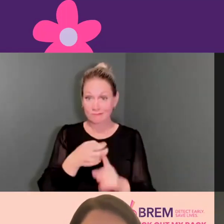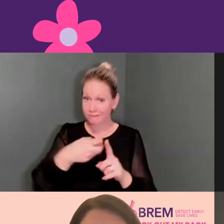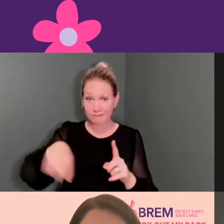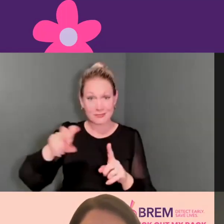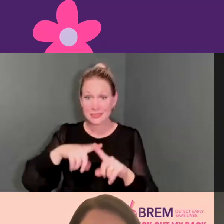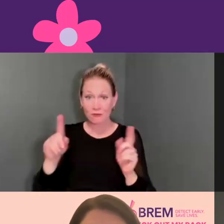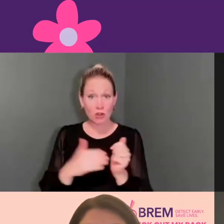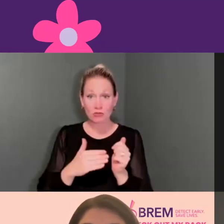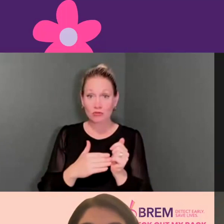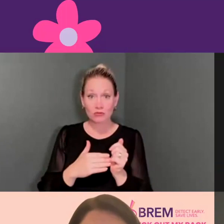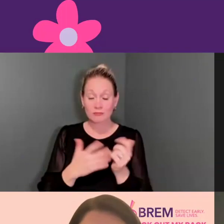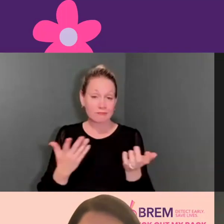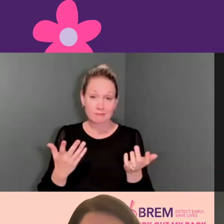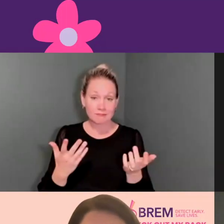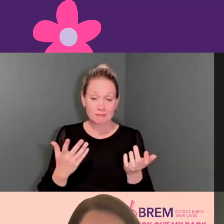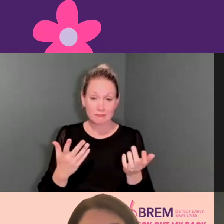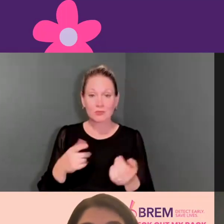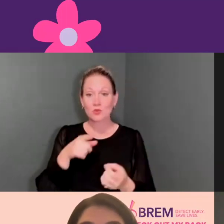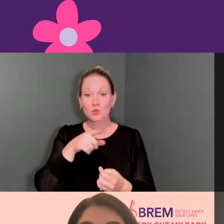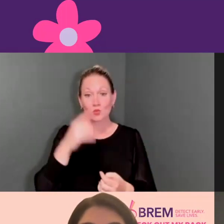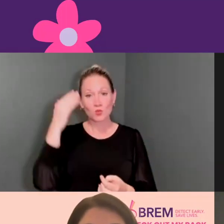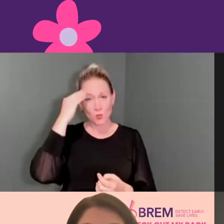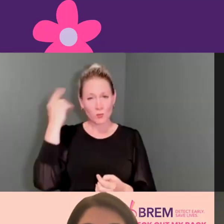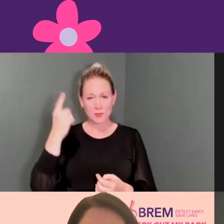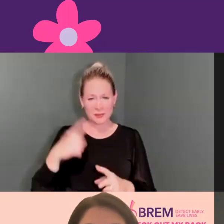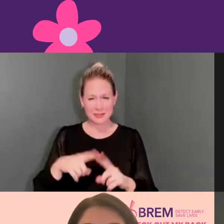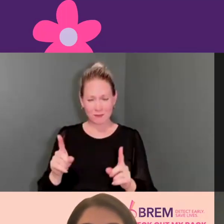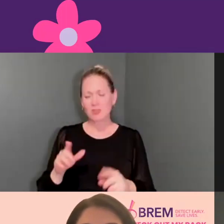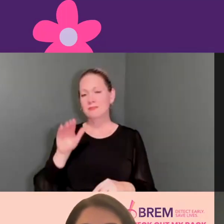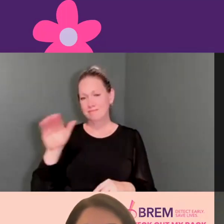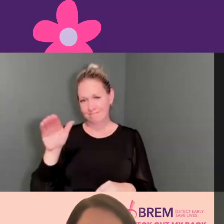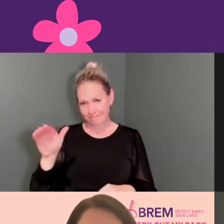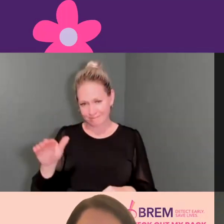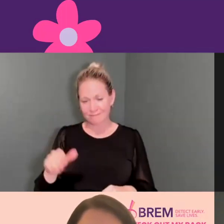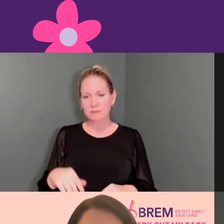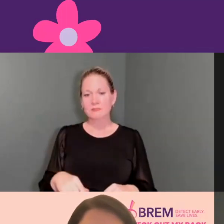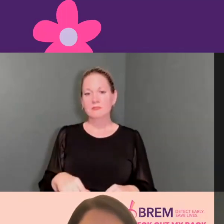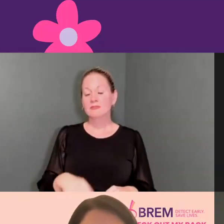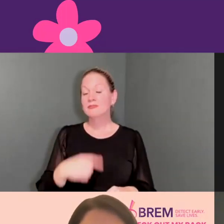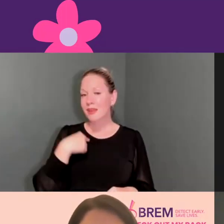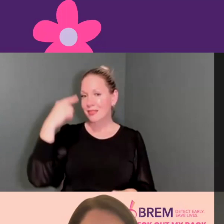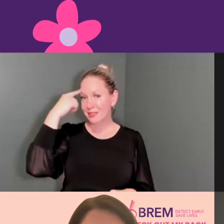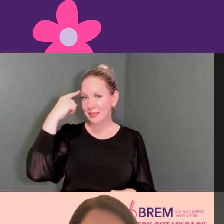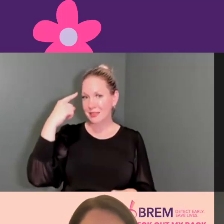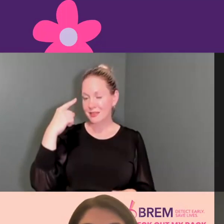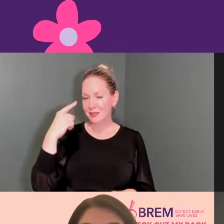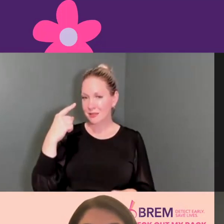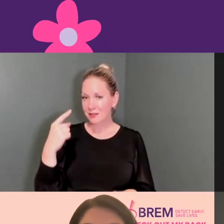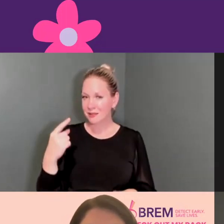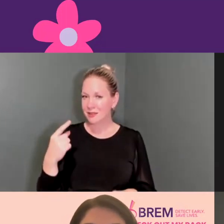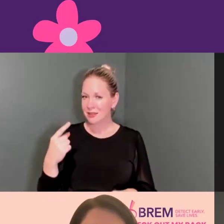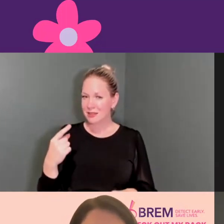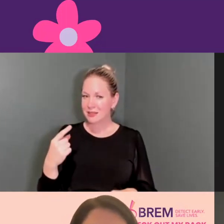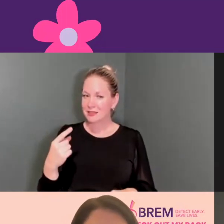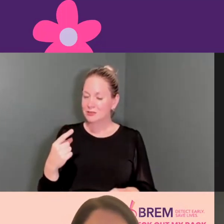not going to do it for you. You know something's up, so go get it checked out. I think that is, you know, just